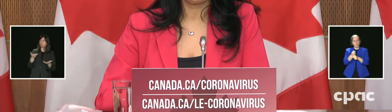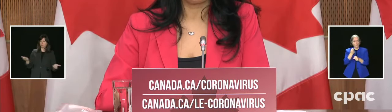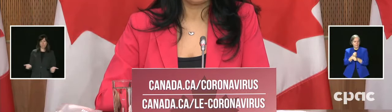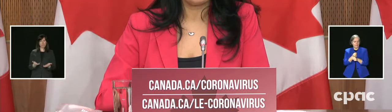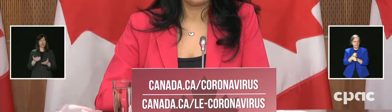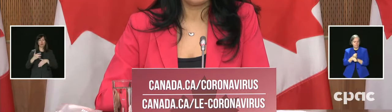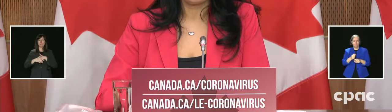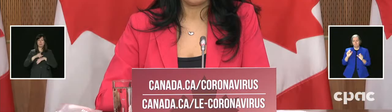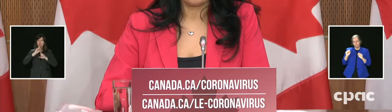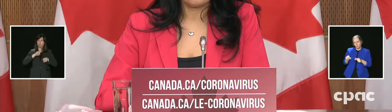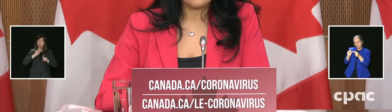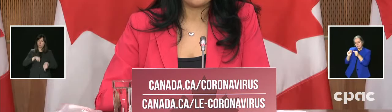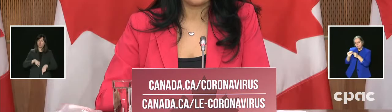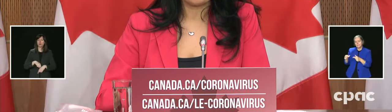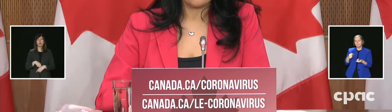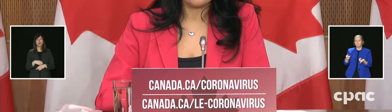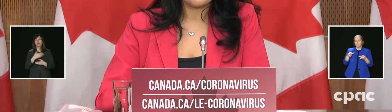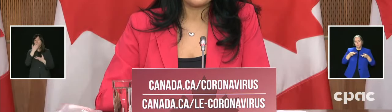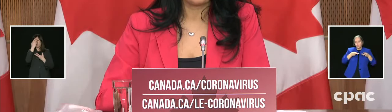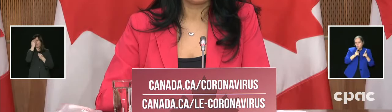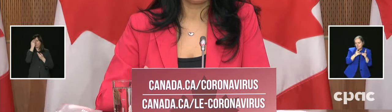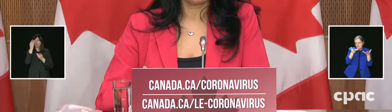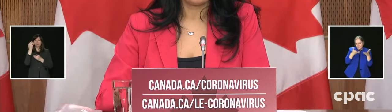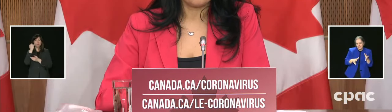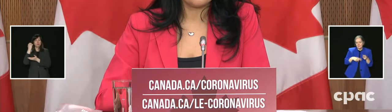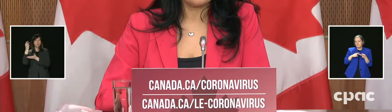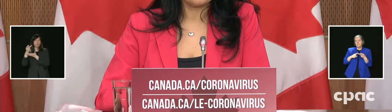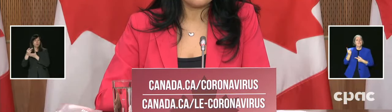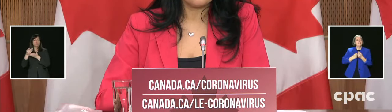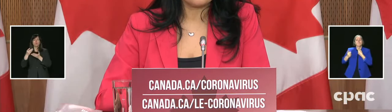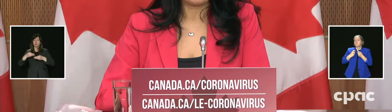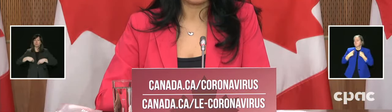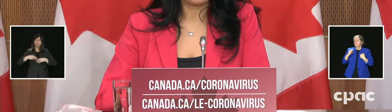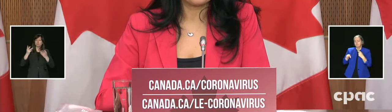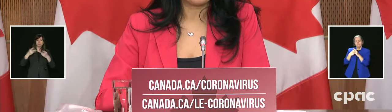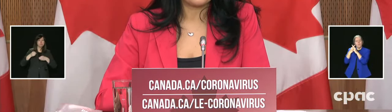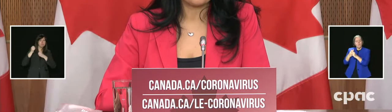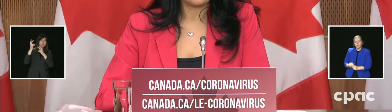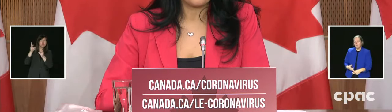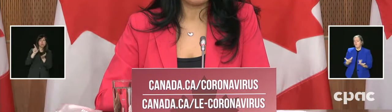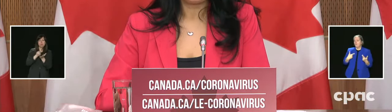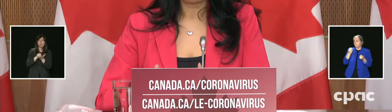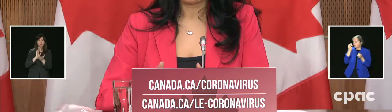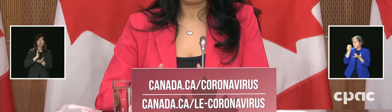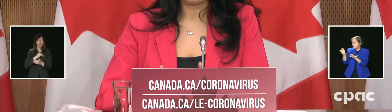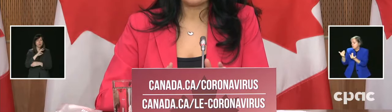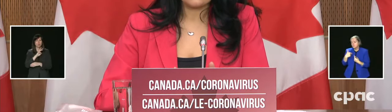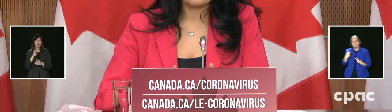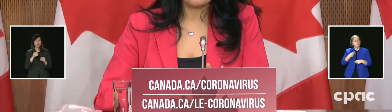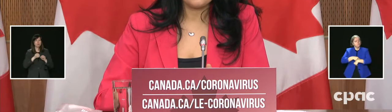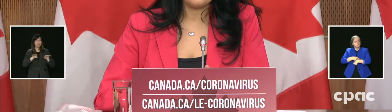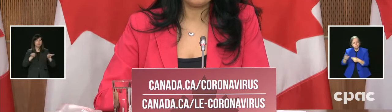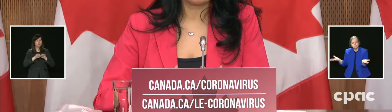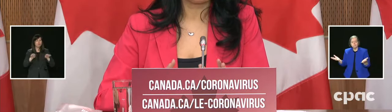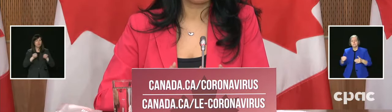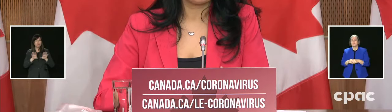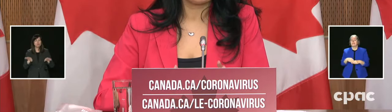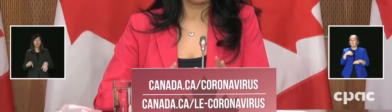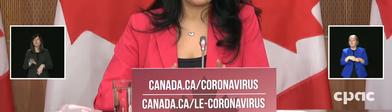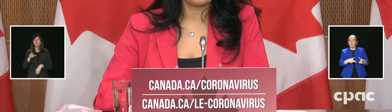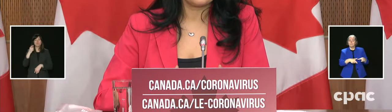the information about that authorization on, we publish it, we put that on the web. And just this week, we